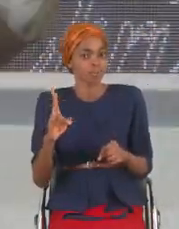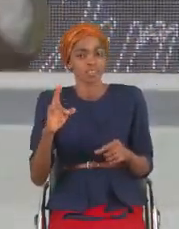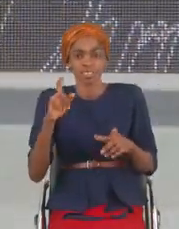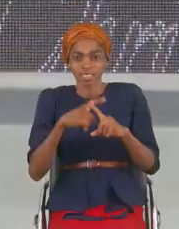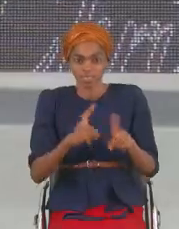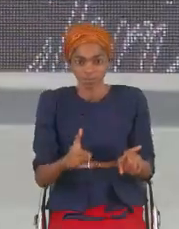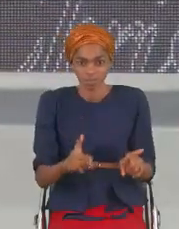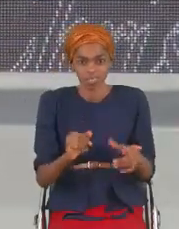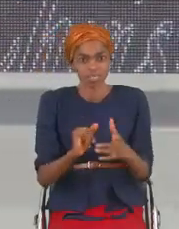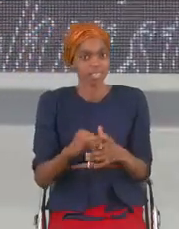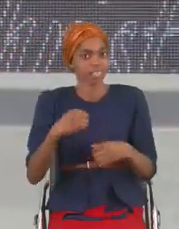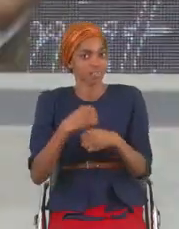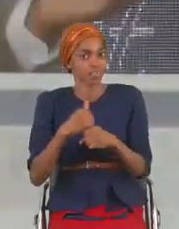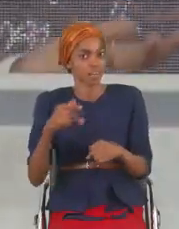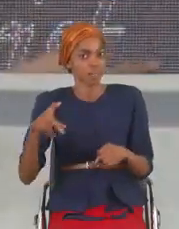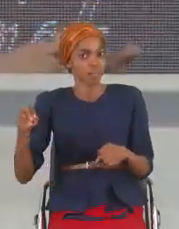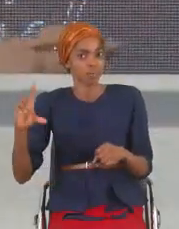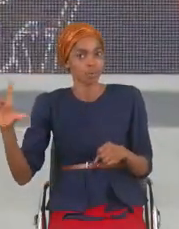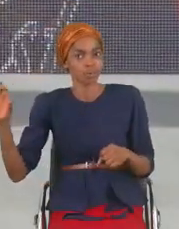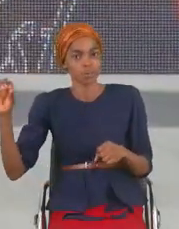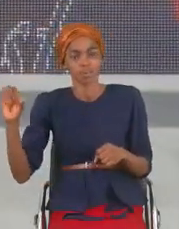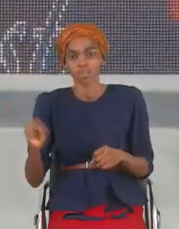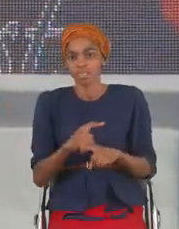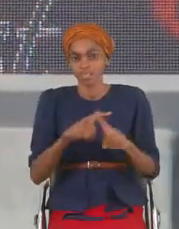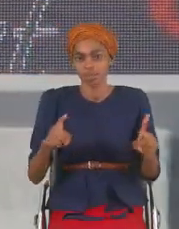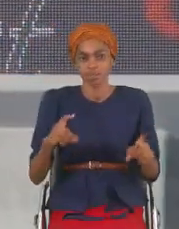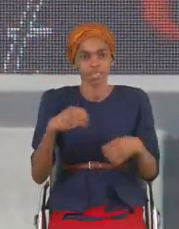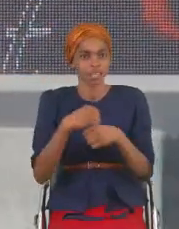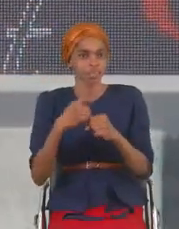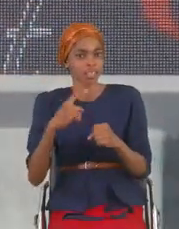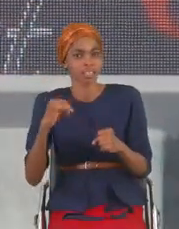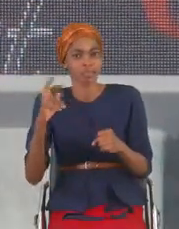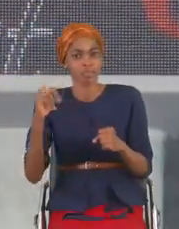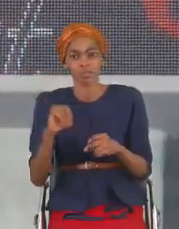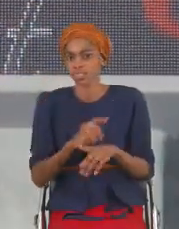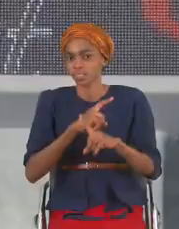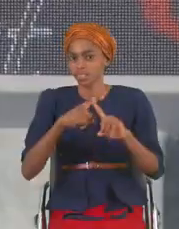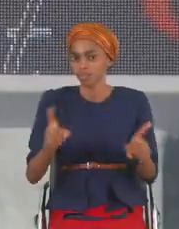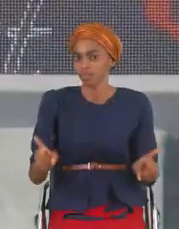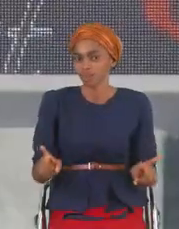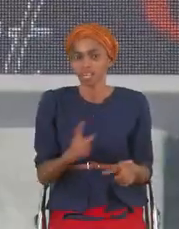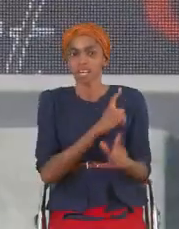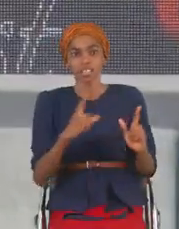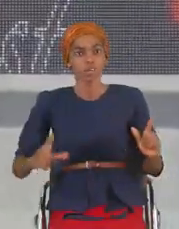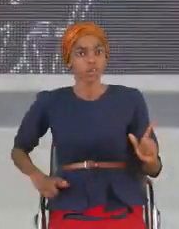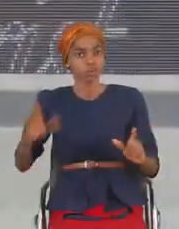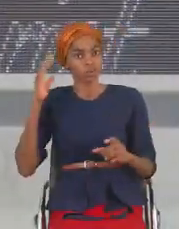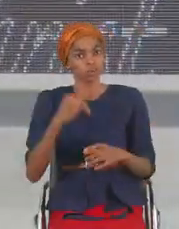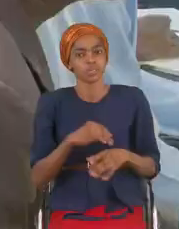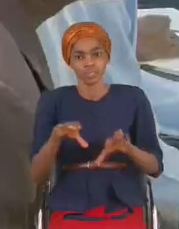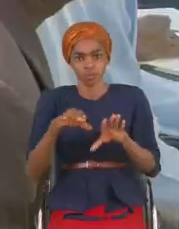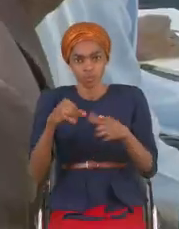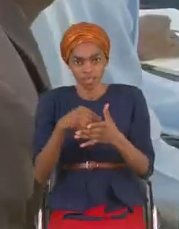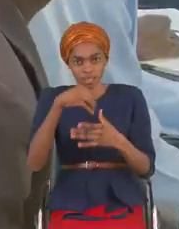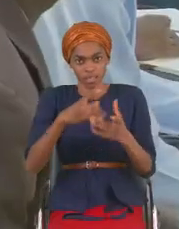that made Apollos different, that made Timothy different, distinguished, different, the Lord will accomplish in